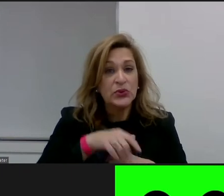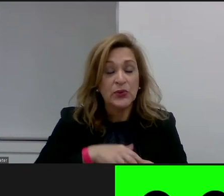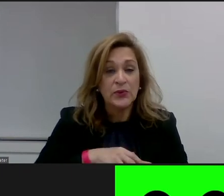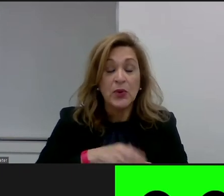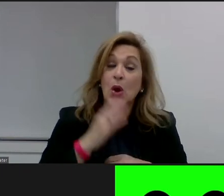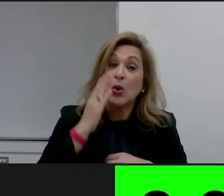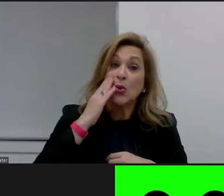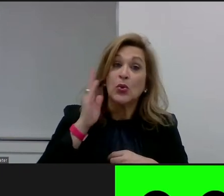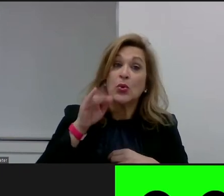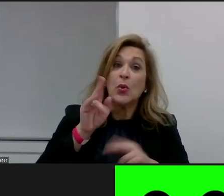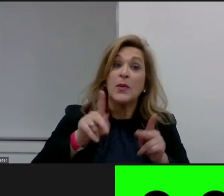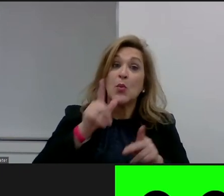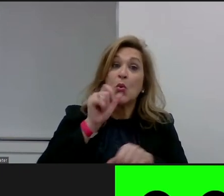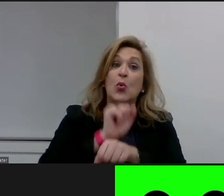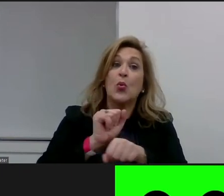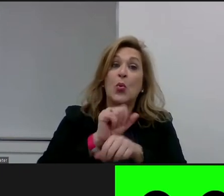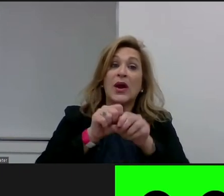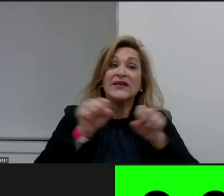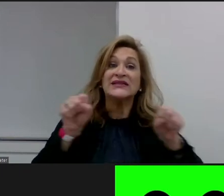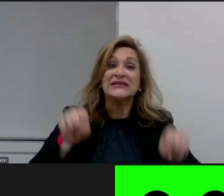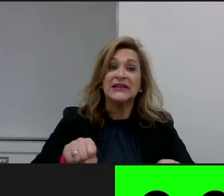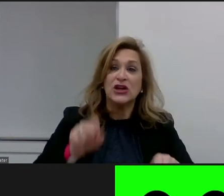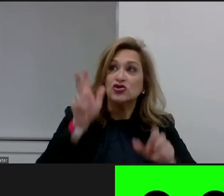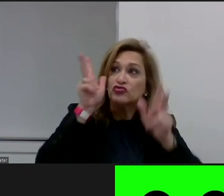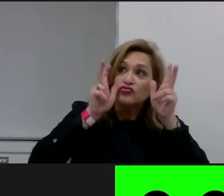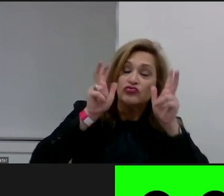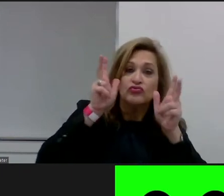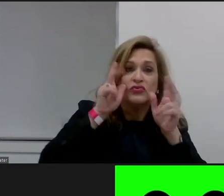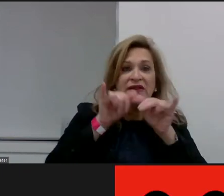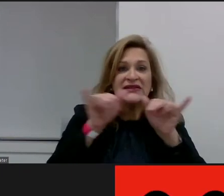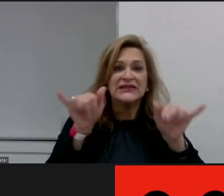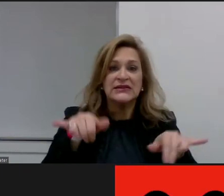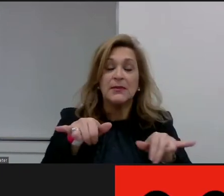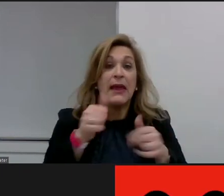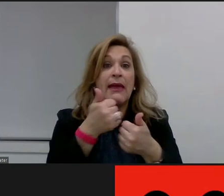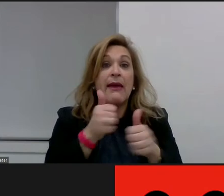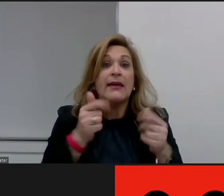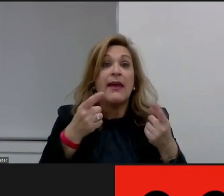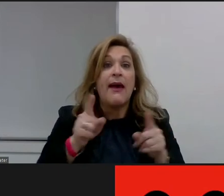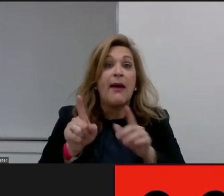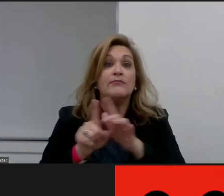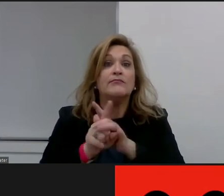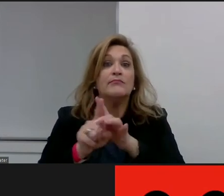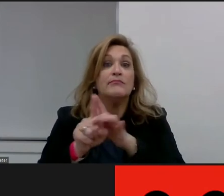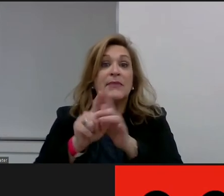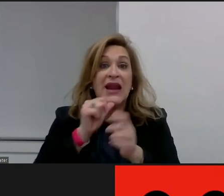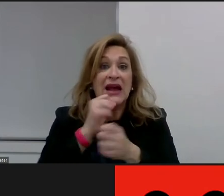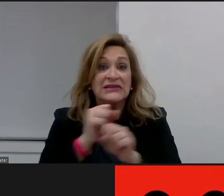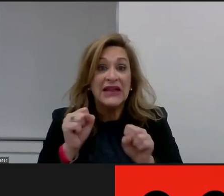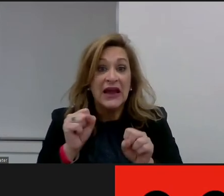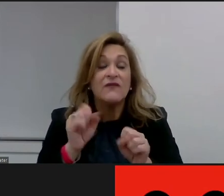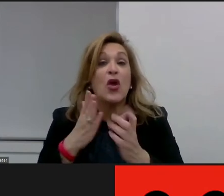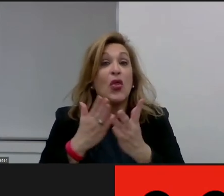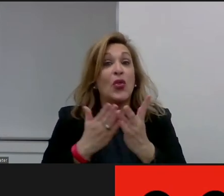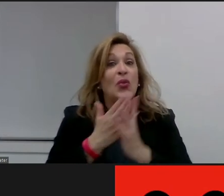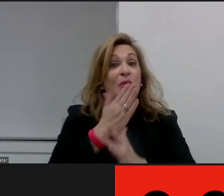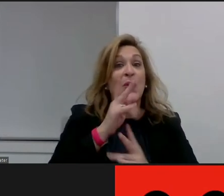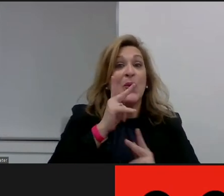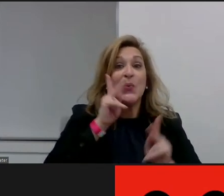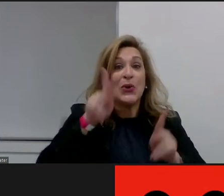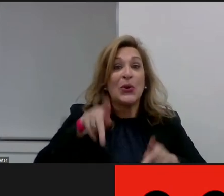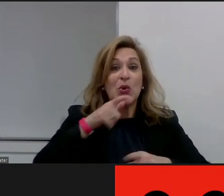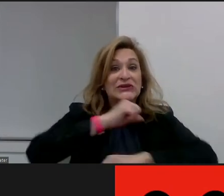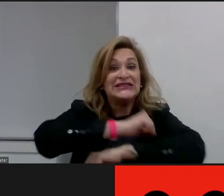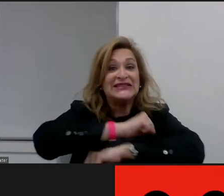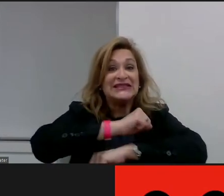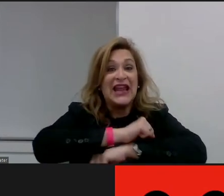of the system. Anytime there is anything unsafe happening, it comes through the station agents are the ones that make the